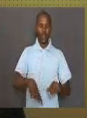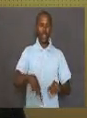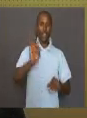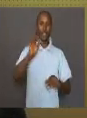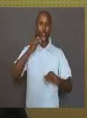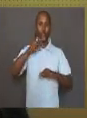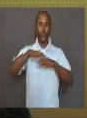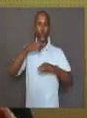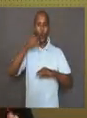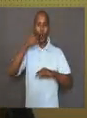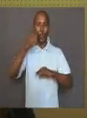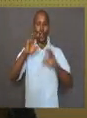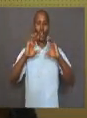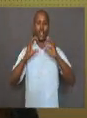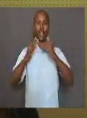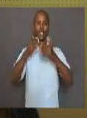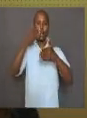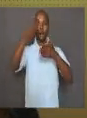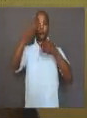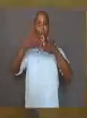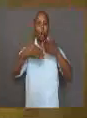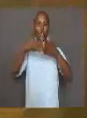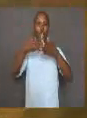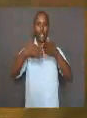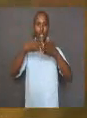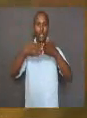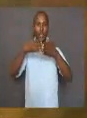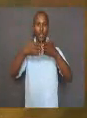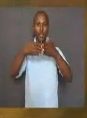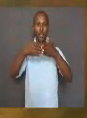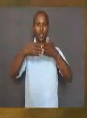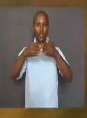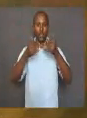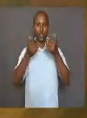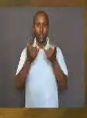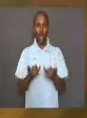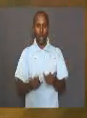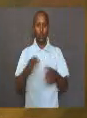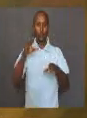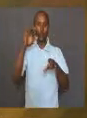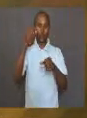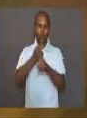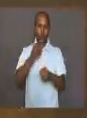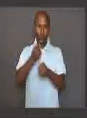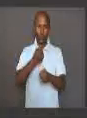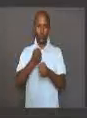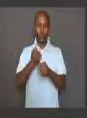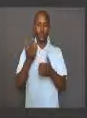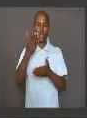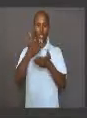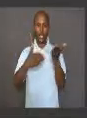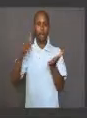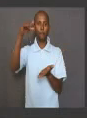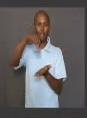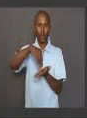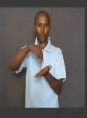called class boundaries. We will now do some review.